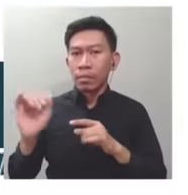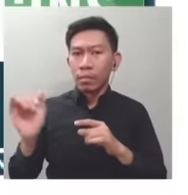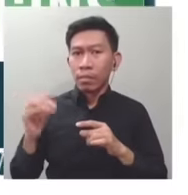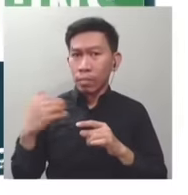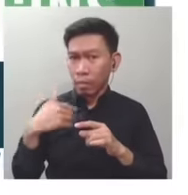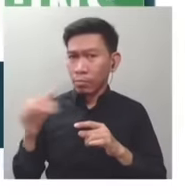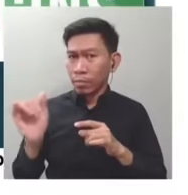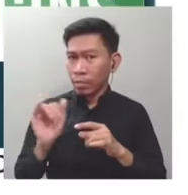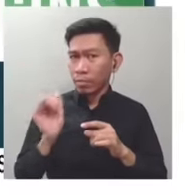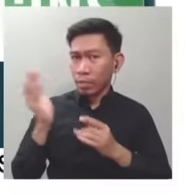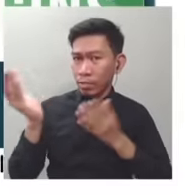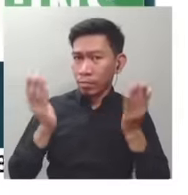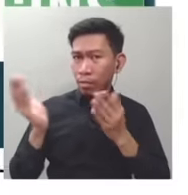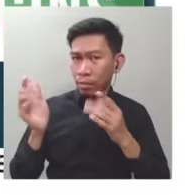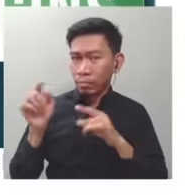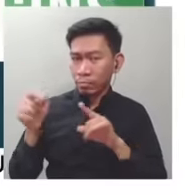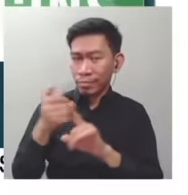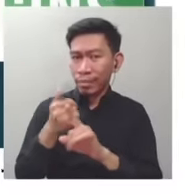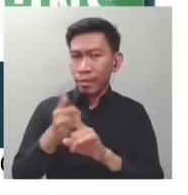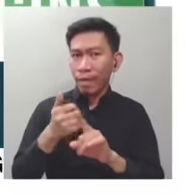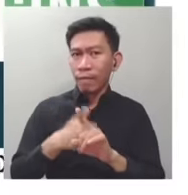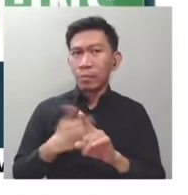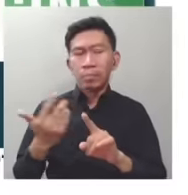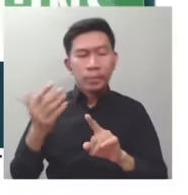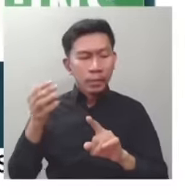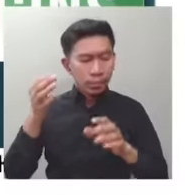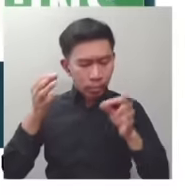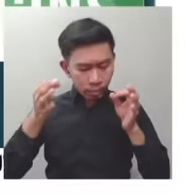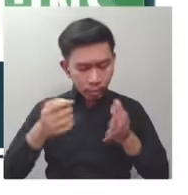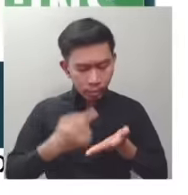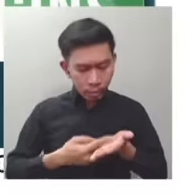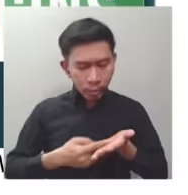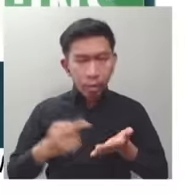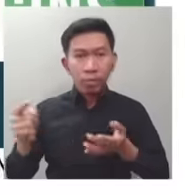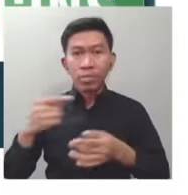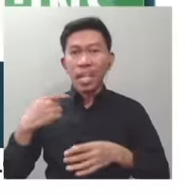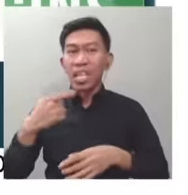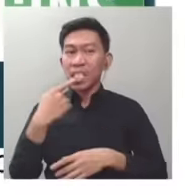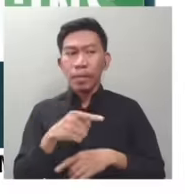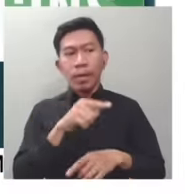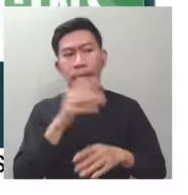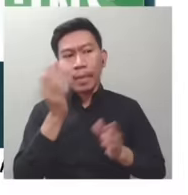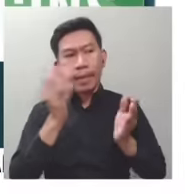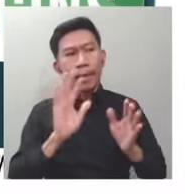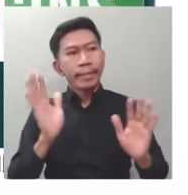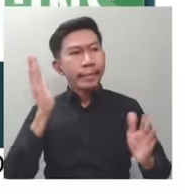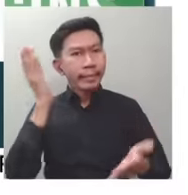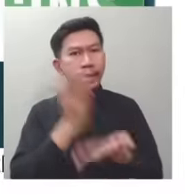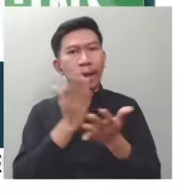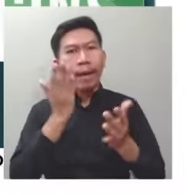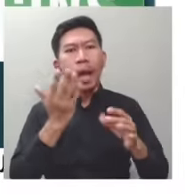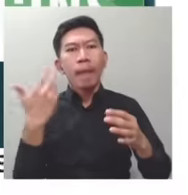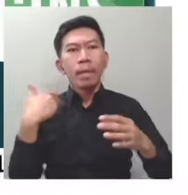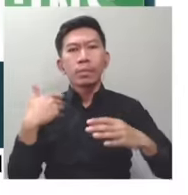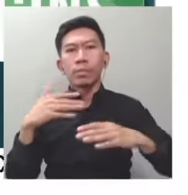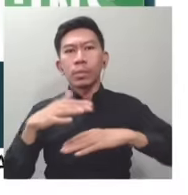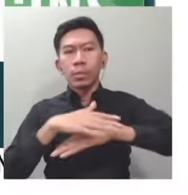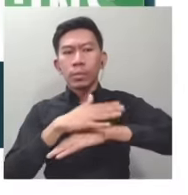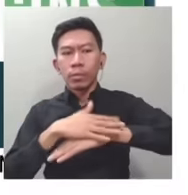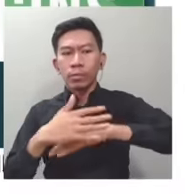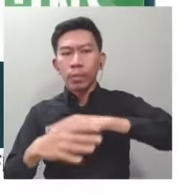Malaysia basically took the calculated risk when China told Malaysia, don't conduct any exploration in